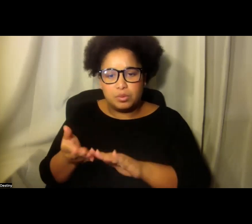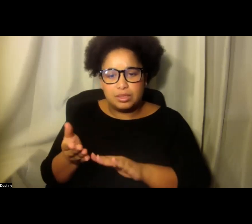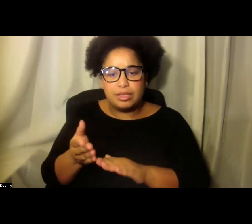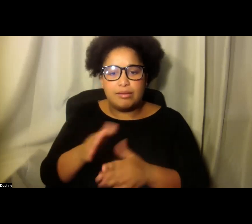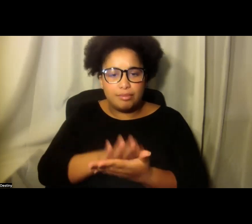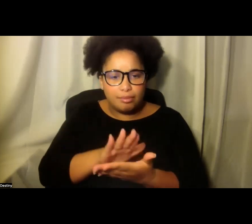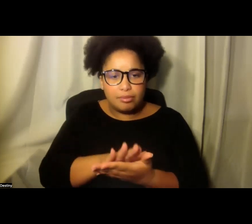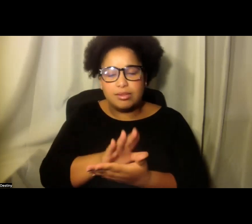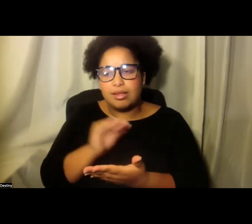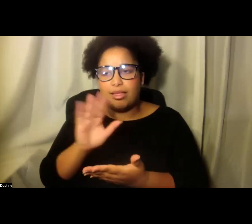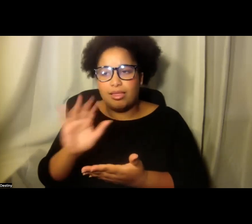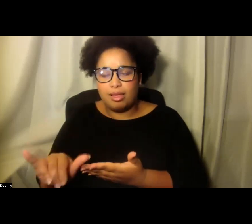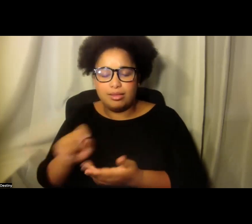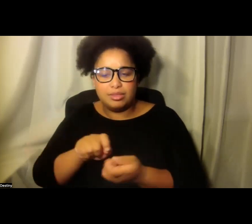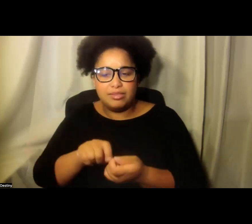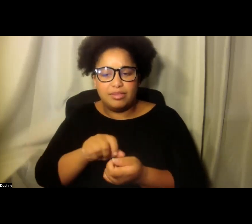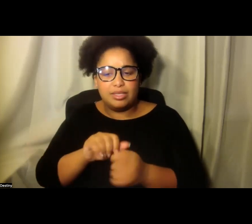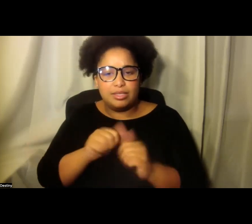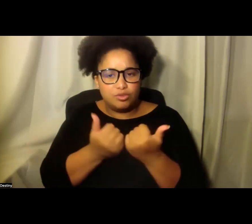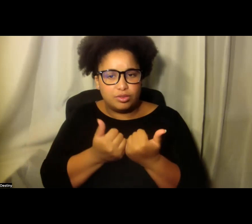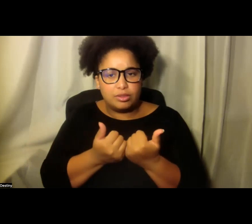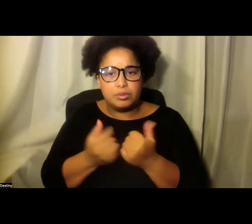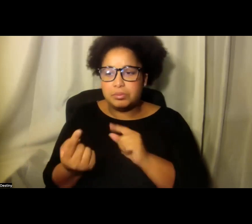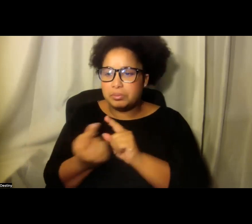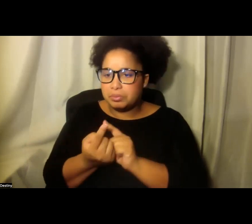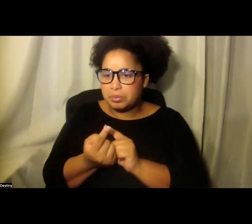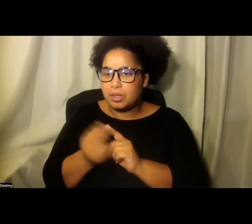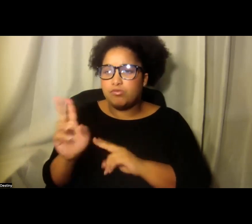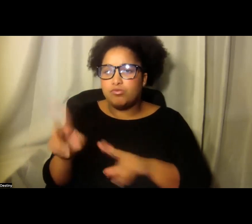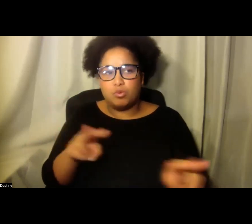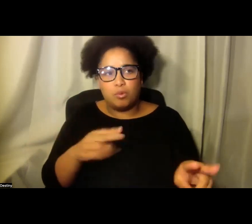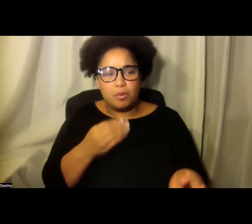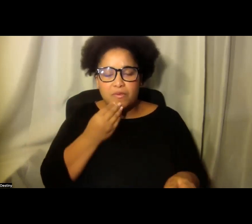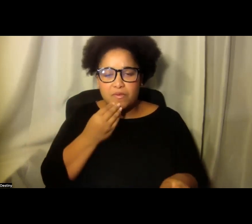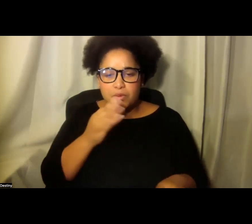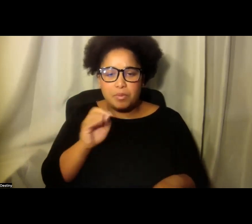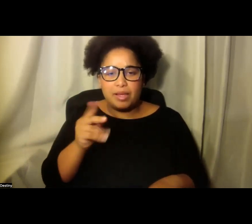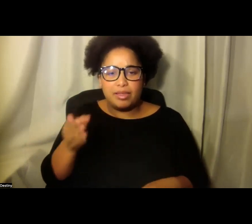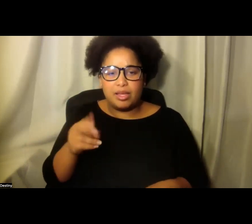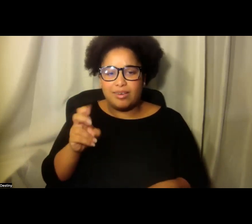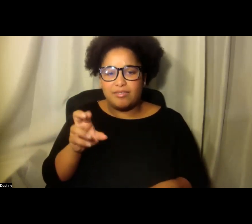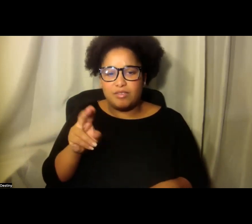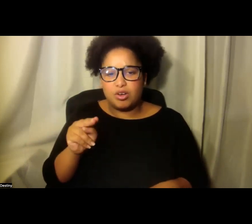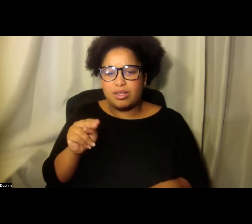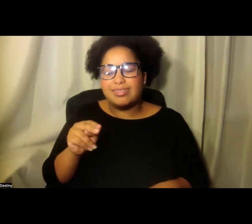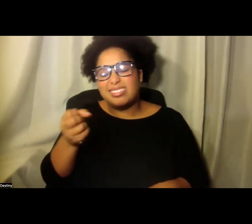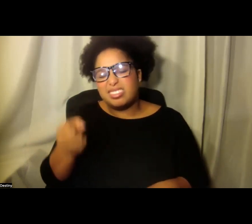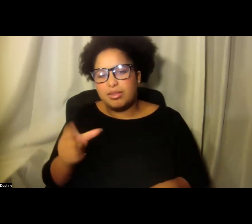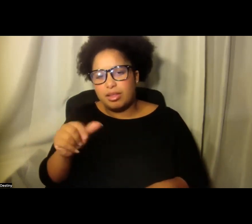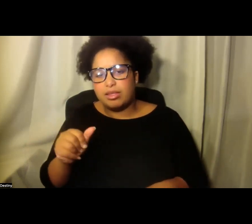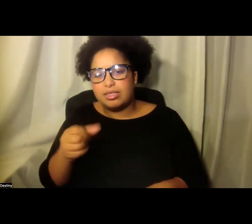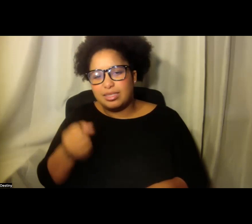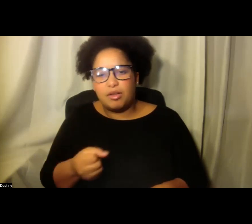agency. So we met. I took a brief tour of the food bank campus in Vernon, South Los Angeles, downtown